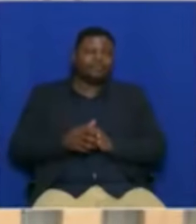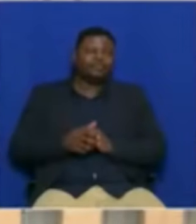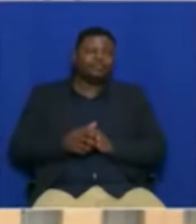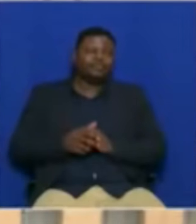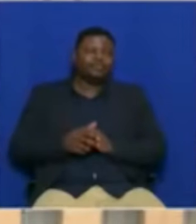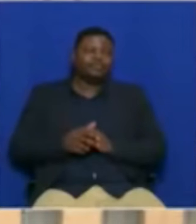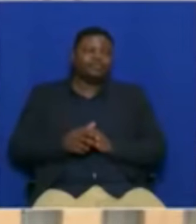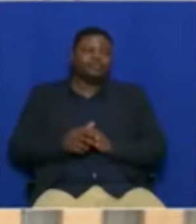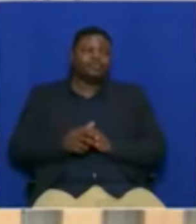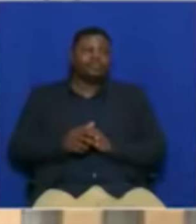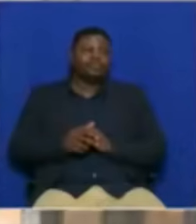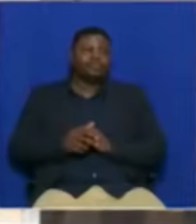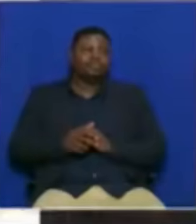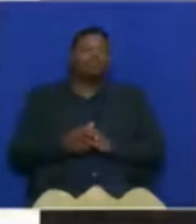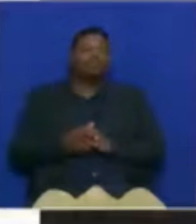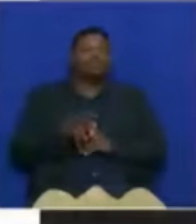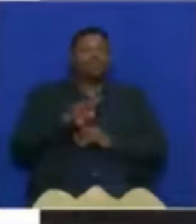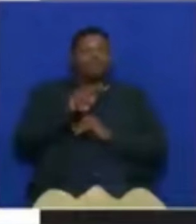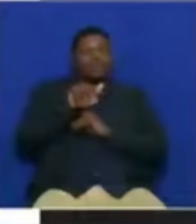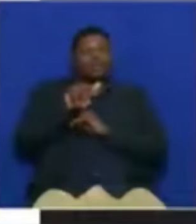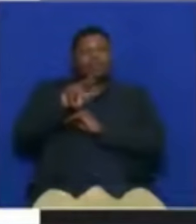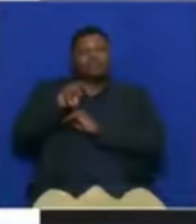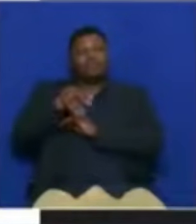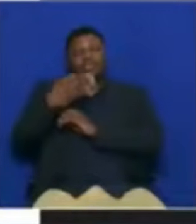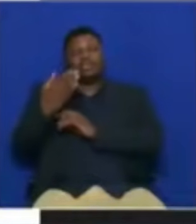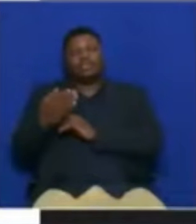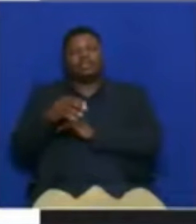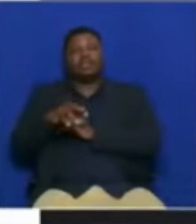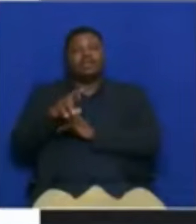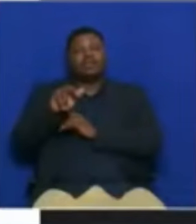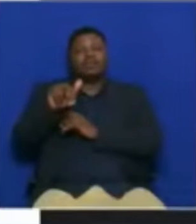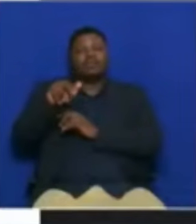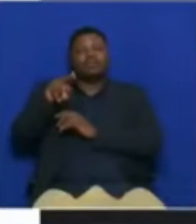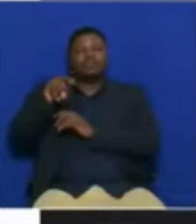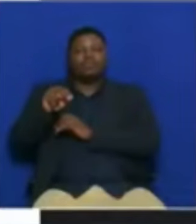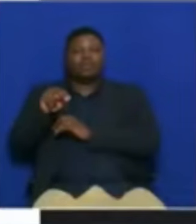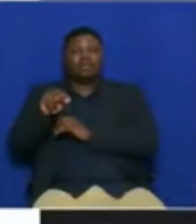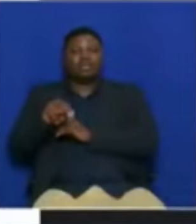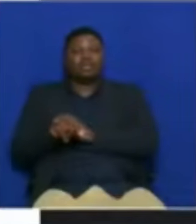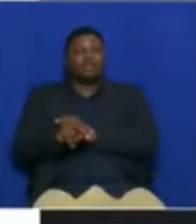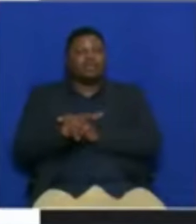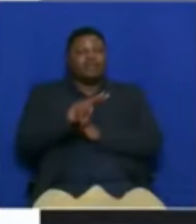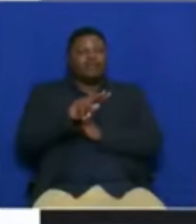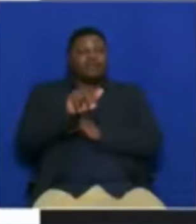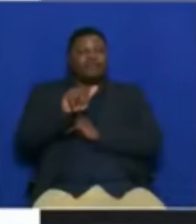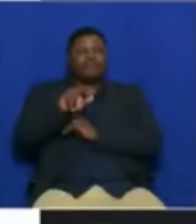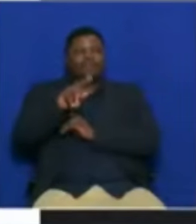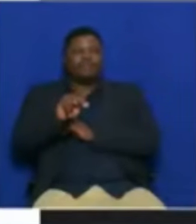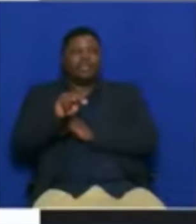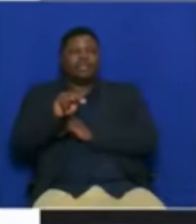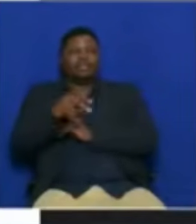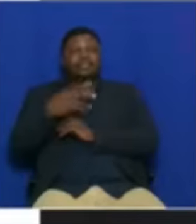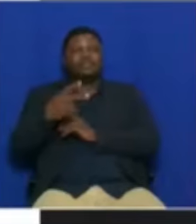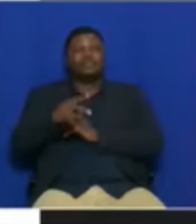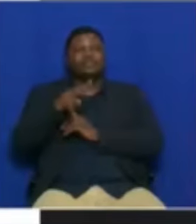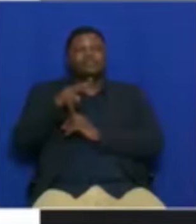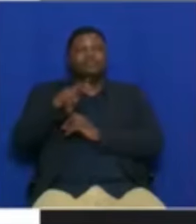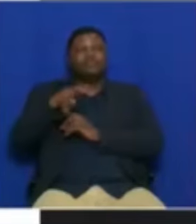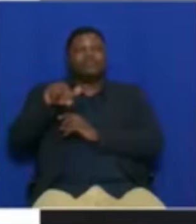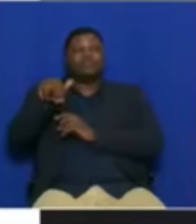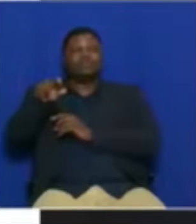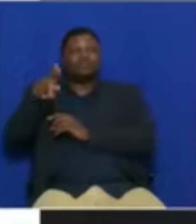van Rensburg. If you go to 370... Van Vuren. Jesus.